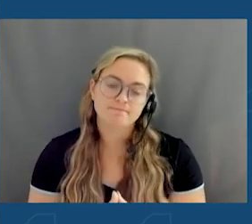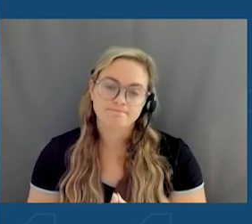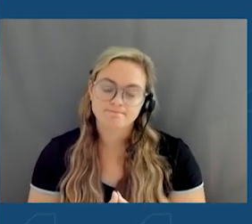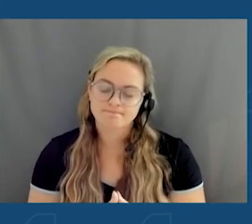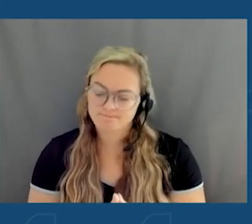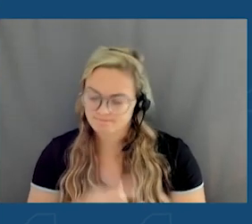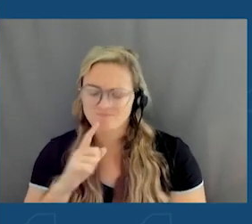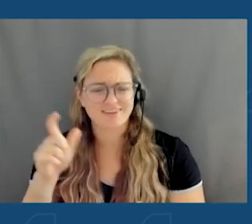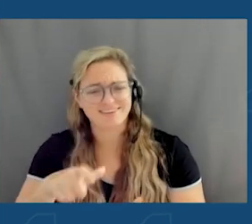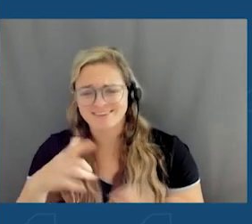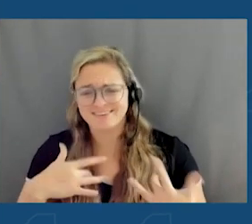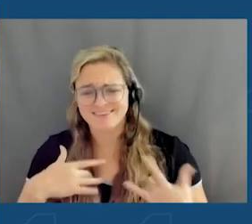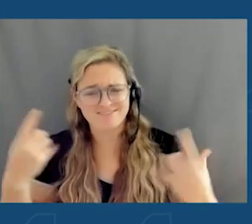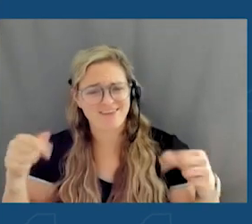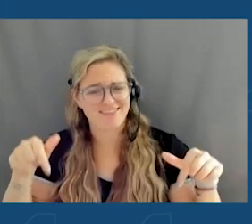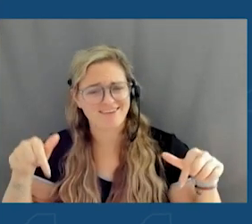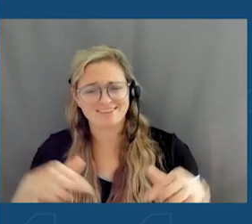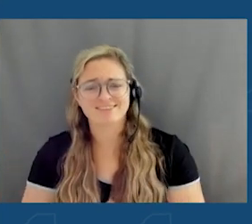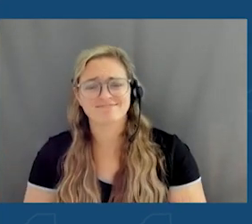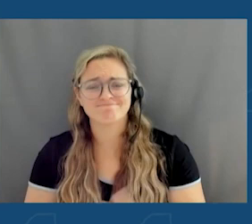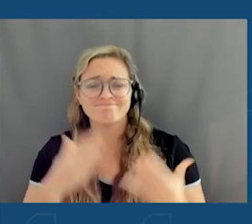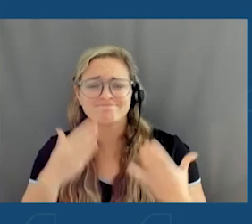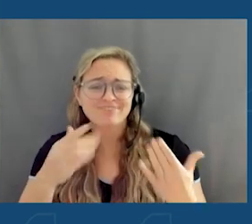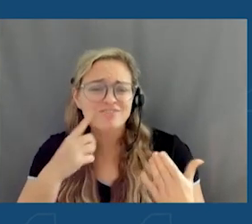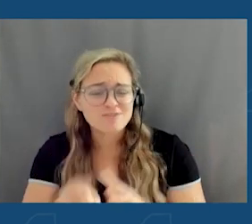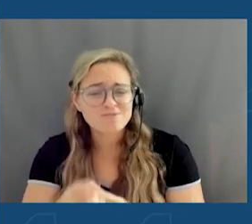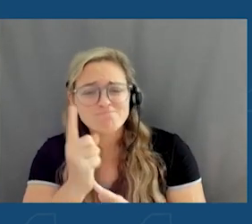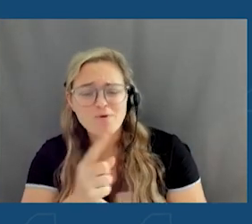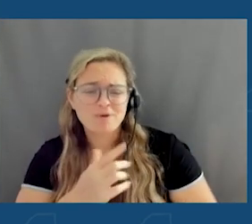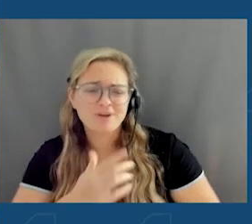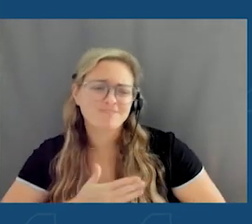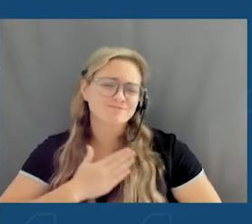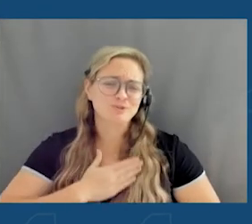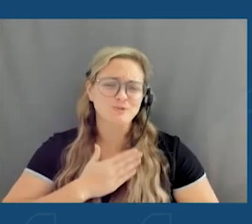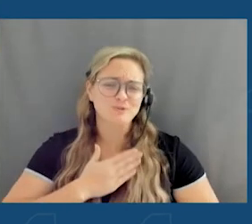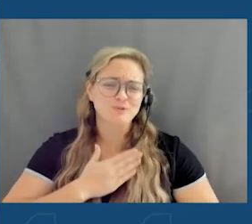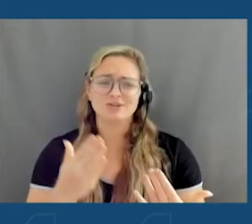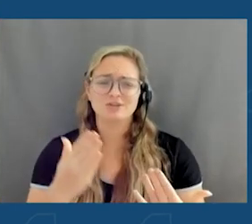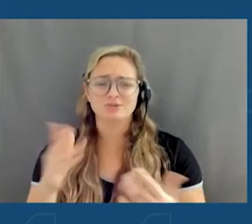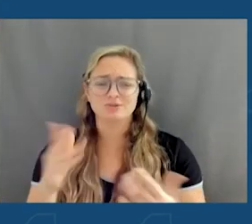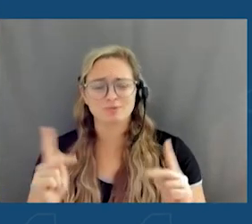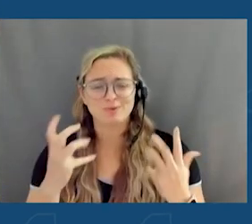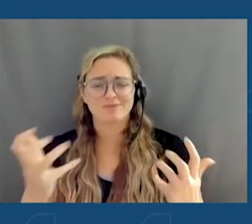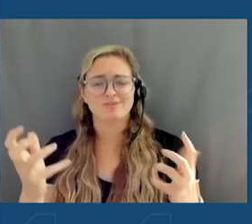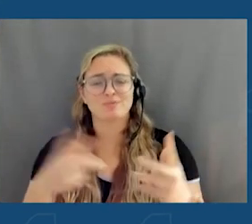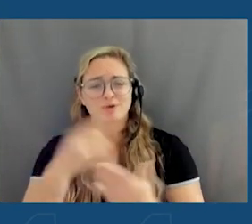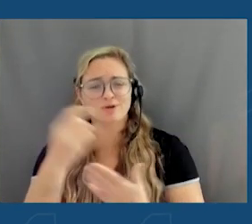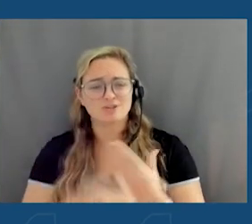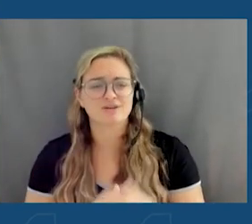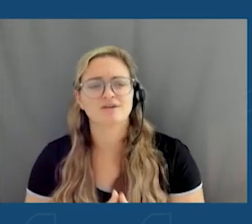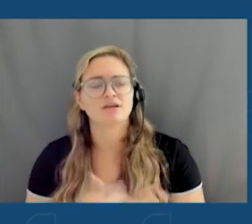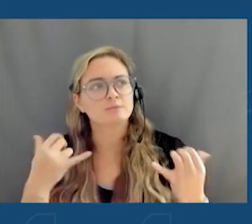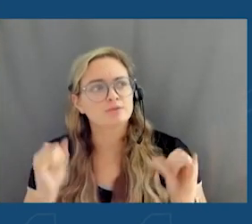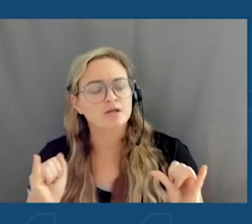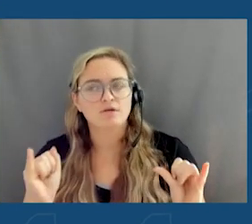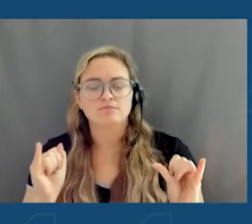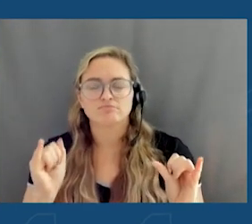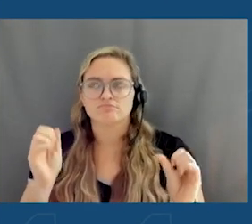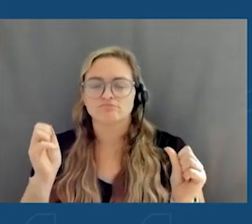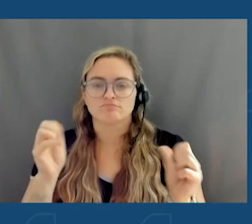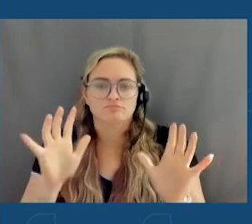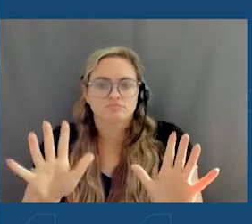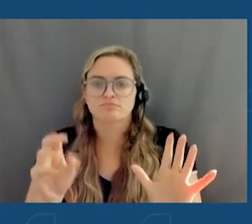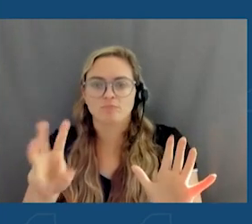needed an event like this. Thank you for this moment of joy. Thank you, People's Theater Project. I am still blown away by those 4